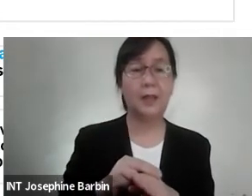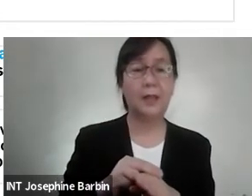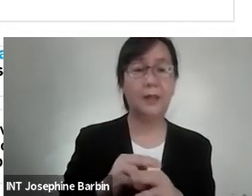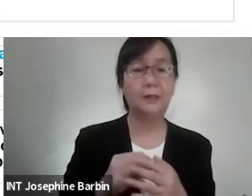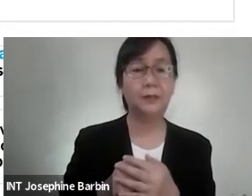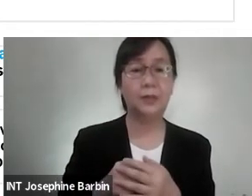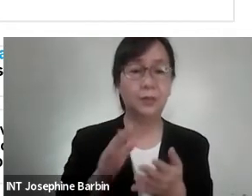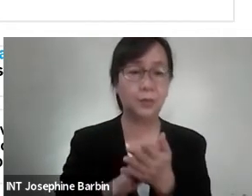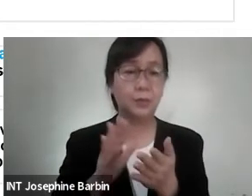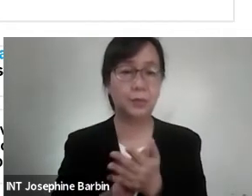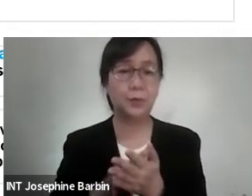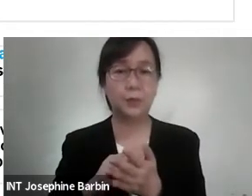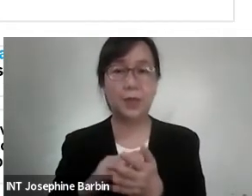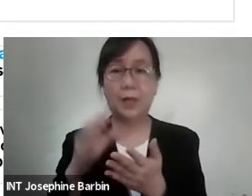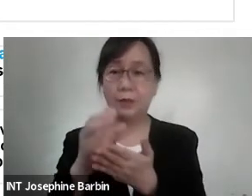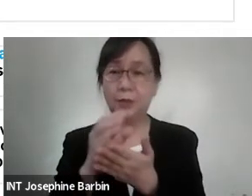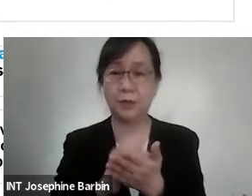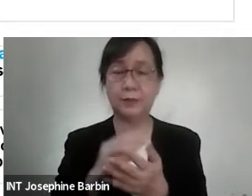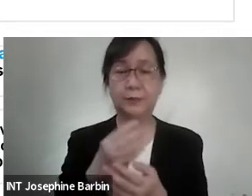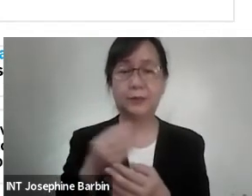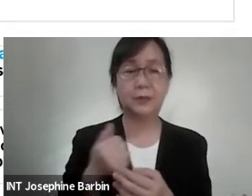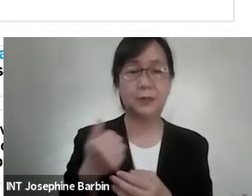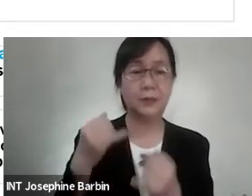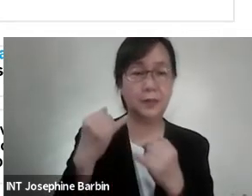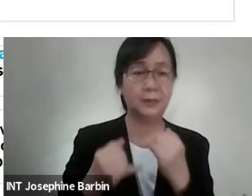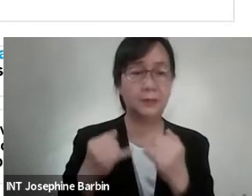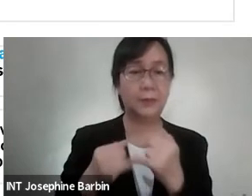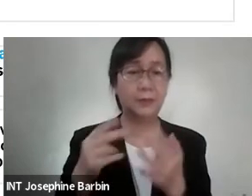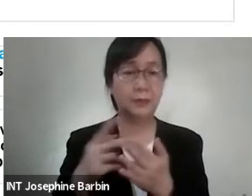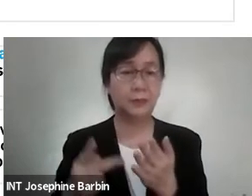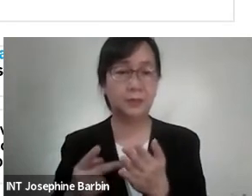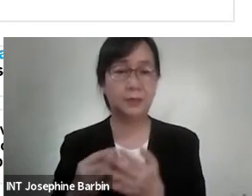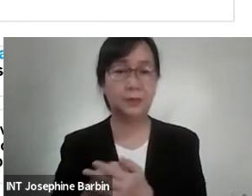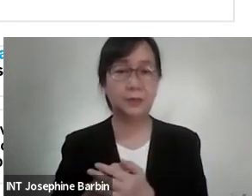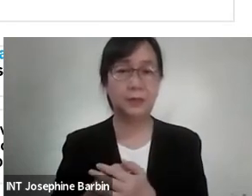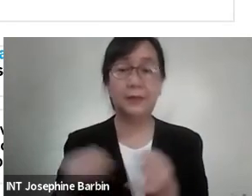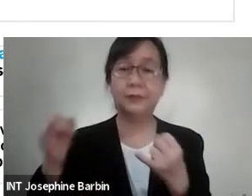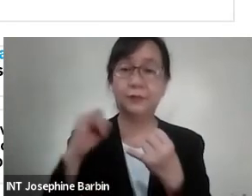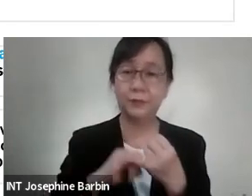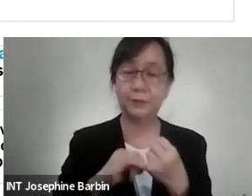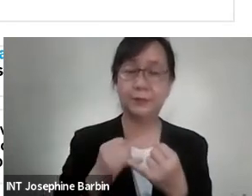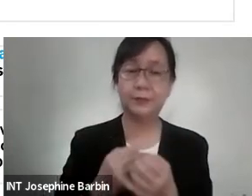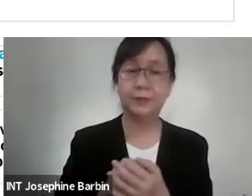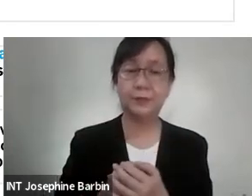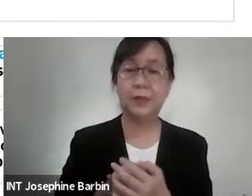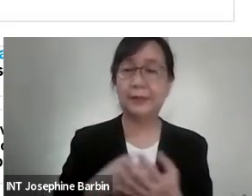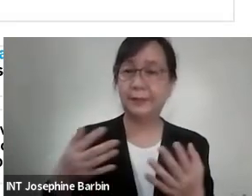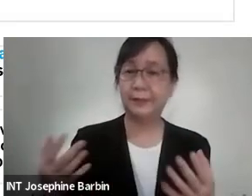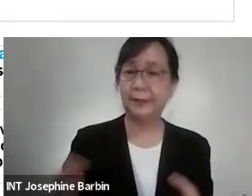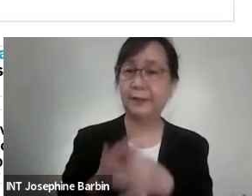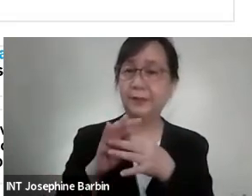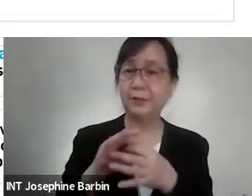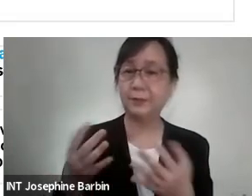and school curricula. And the last part involves the engagement and,